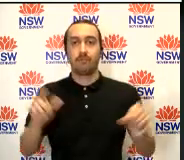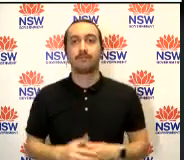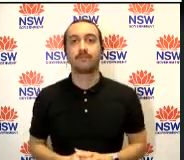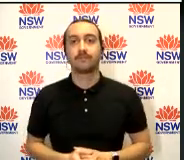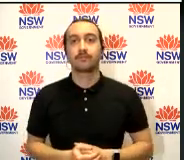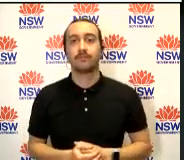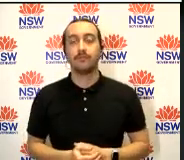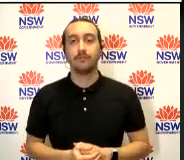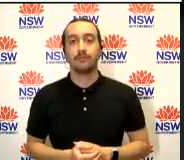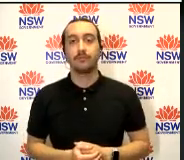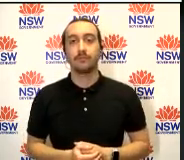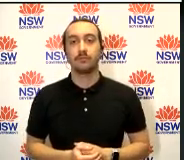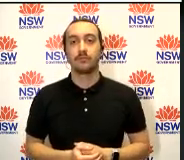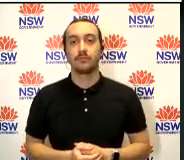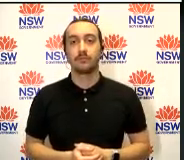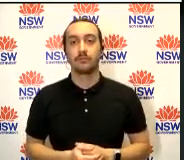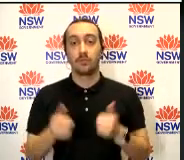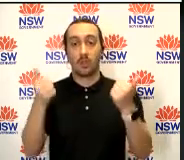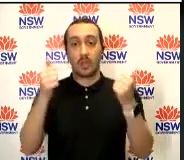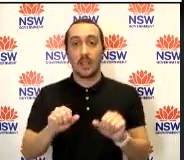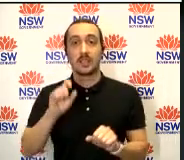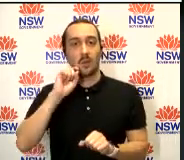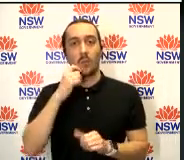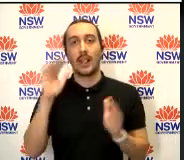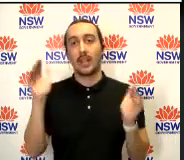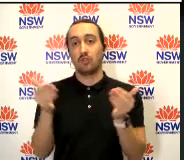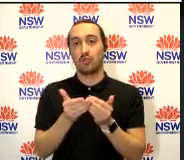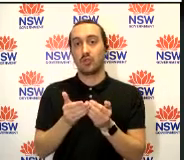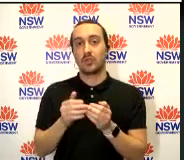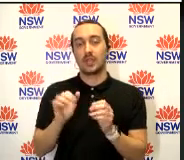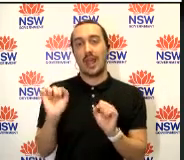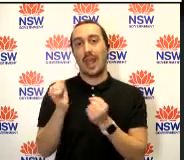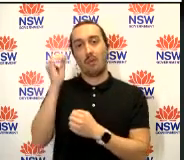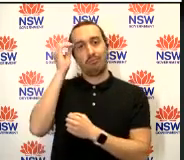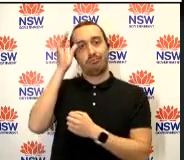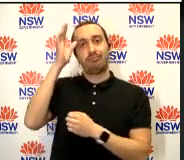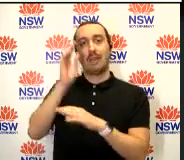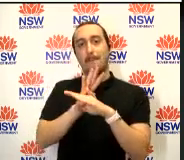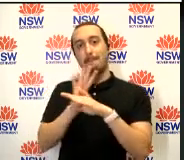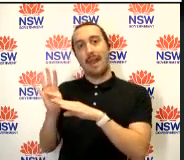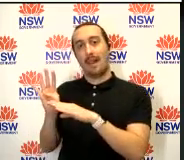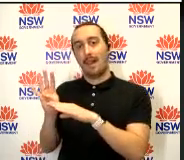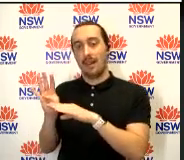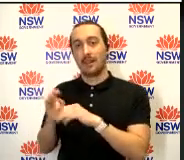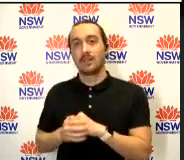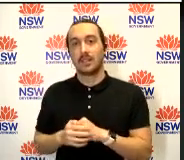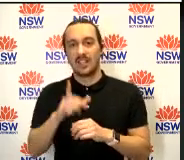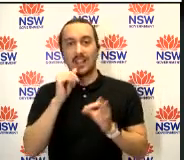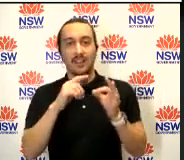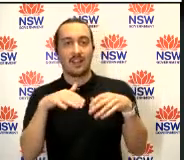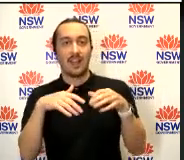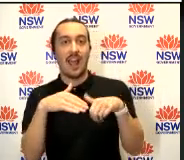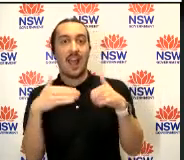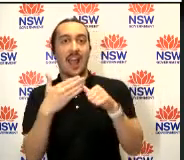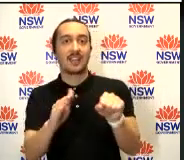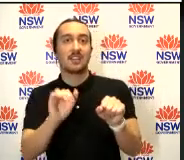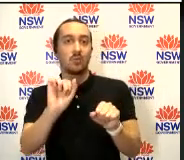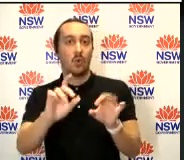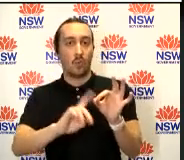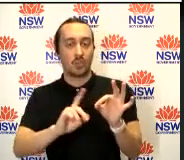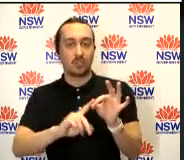So before I introduce our expert panel members who will be able to answer your questions today, I just wanted to remind